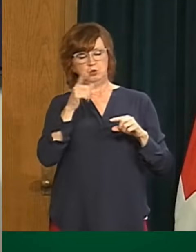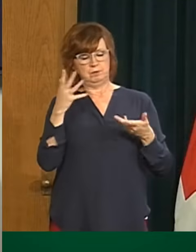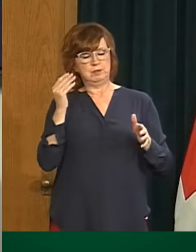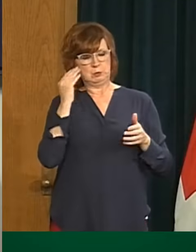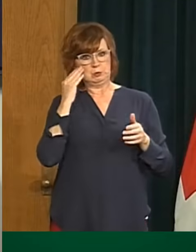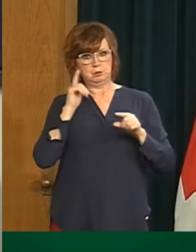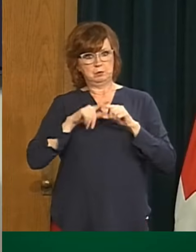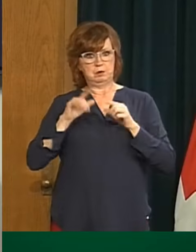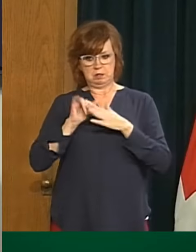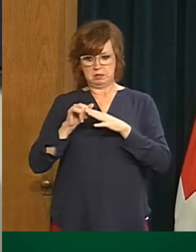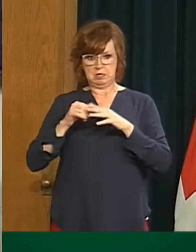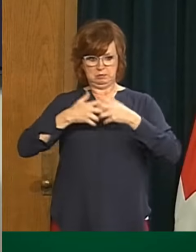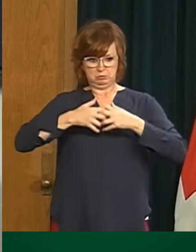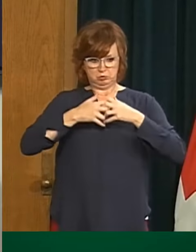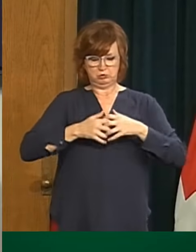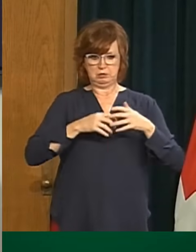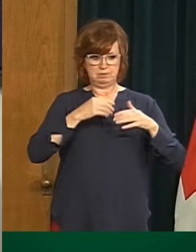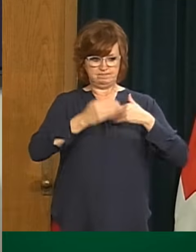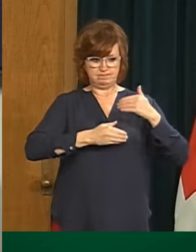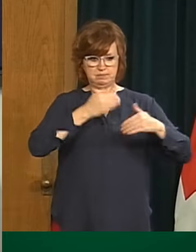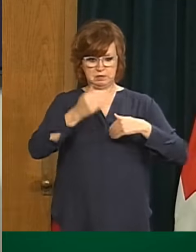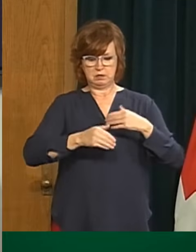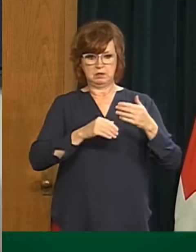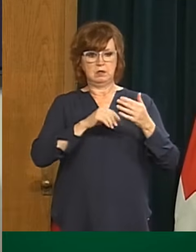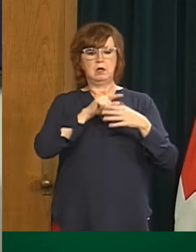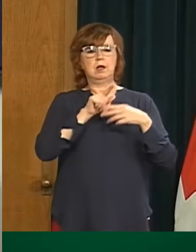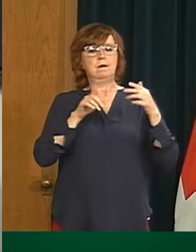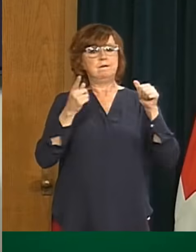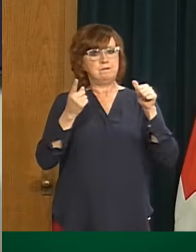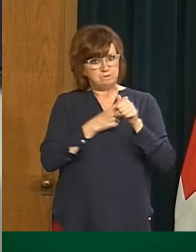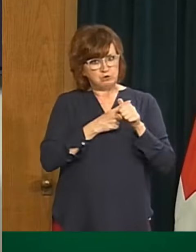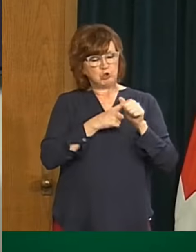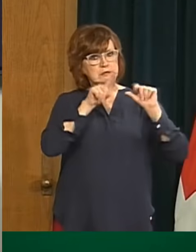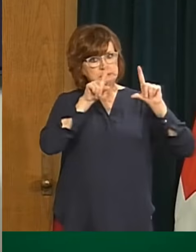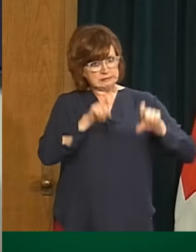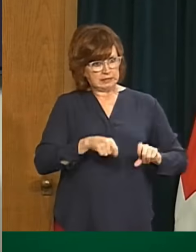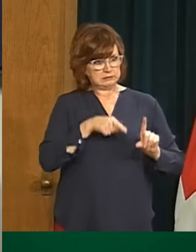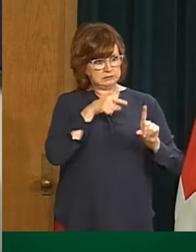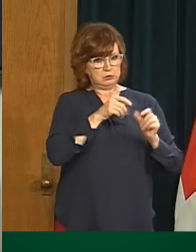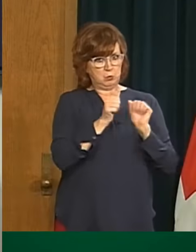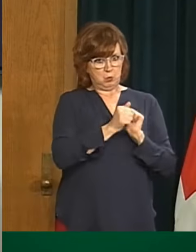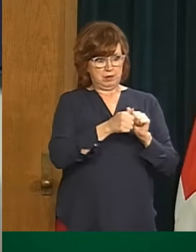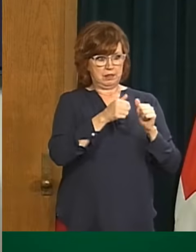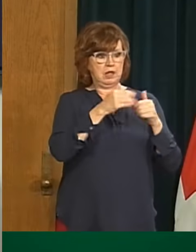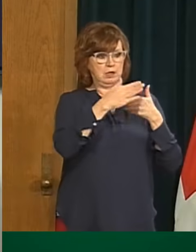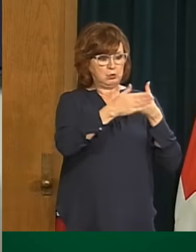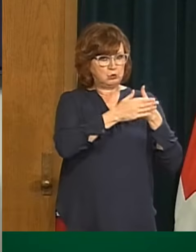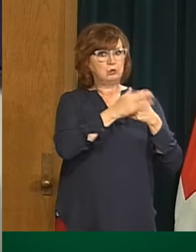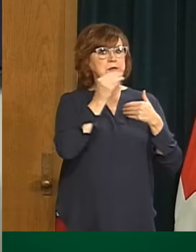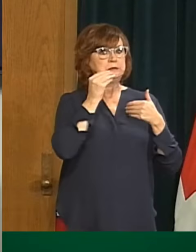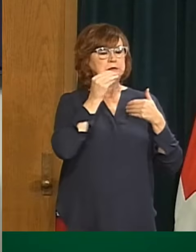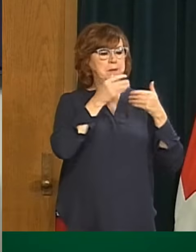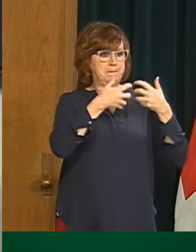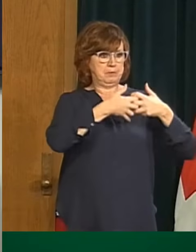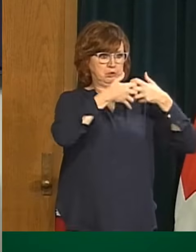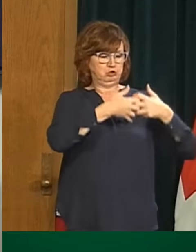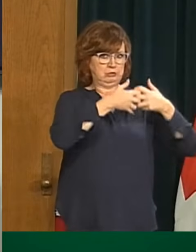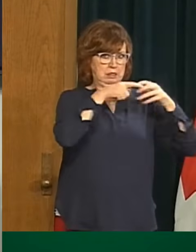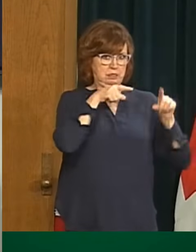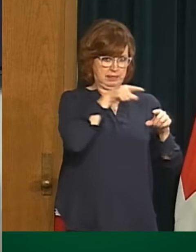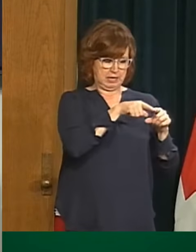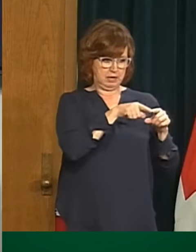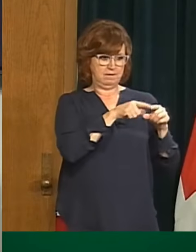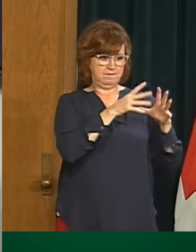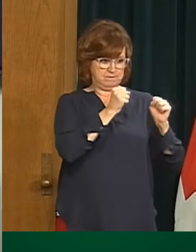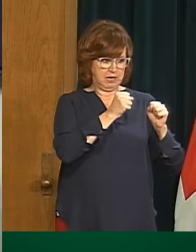are determined for the first 10 tests or as presumptive tests. Those will be sent down to Regina to get through an expedited process to